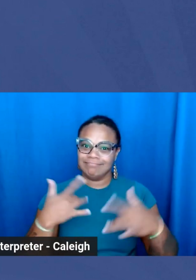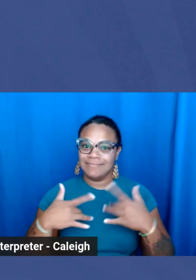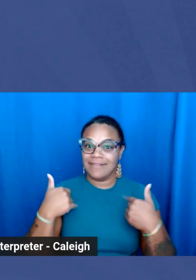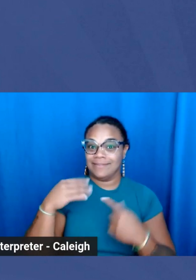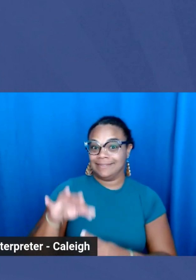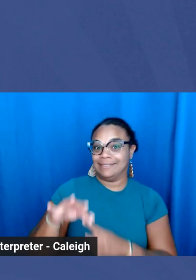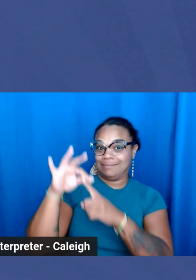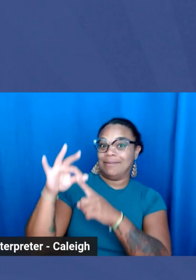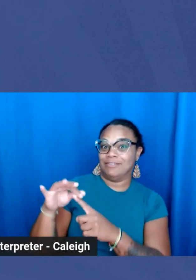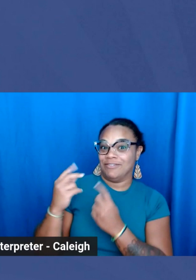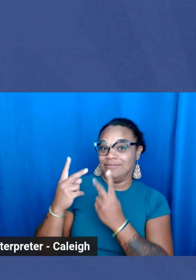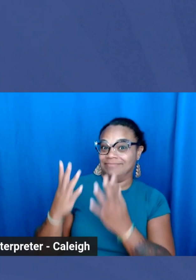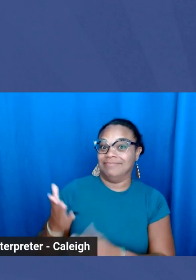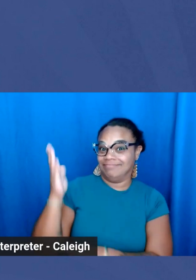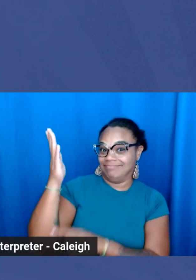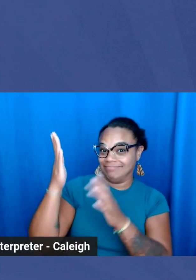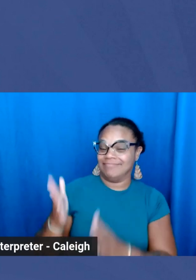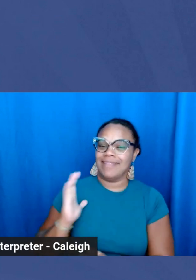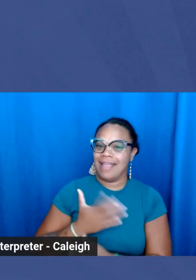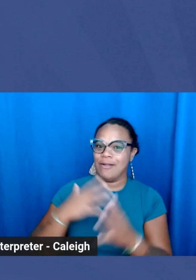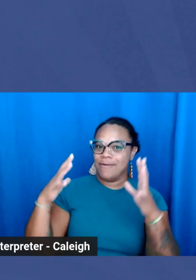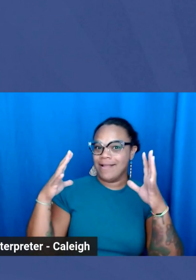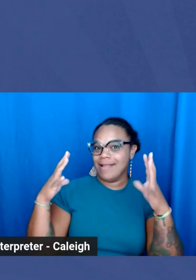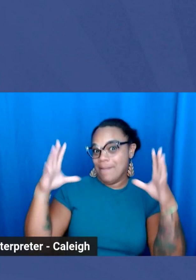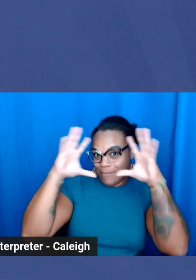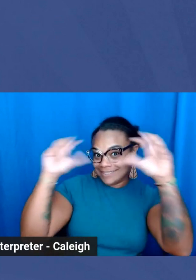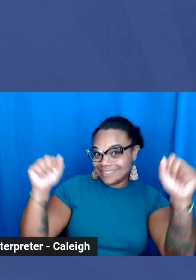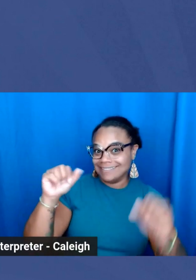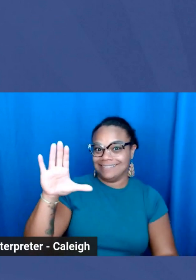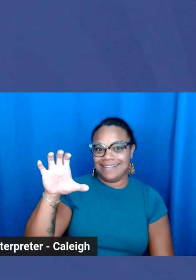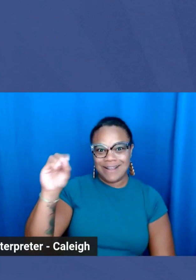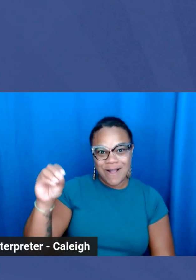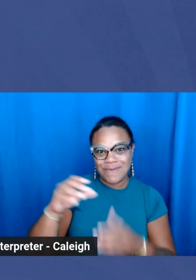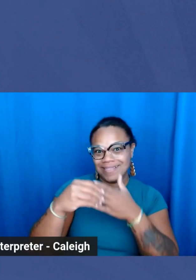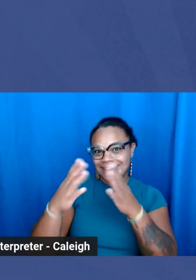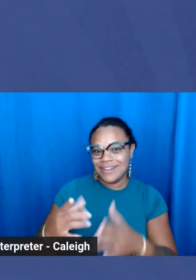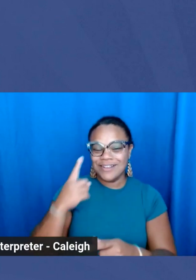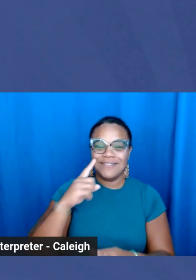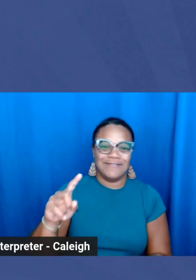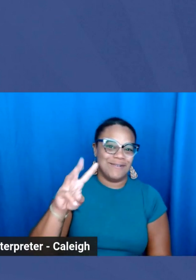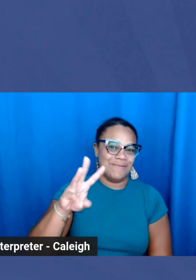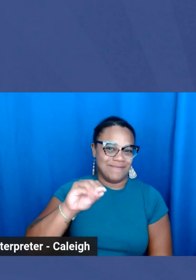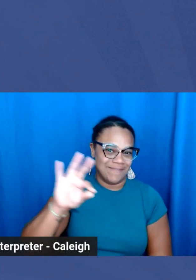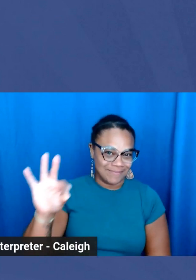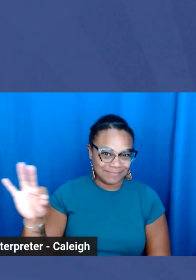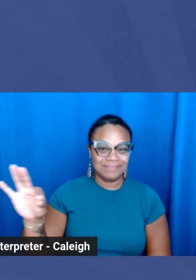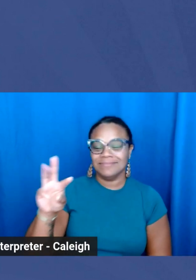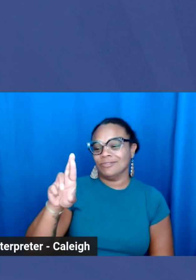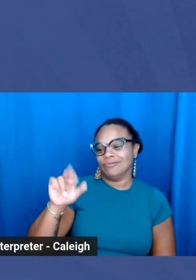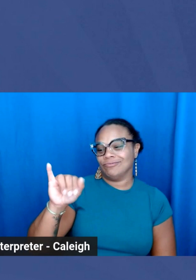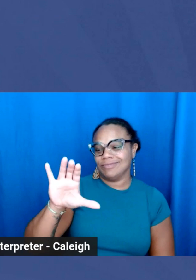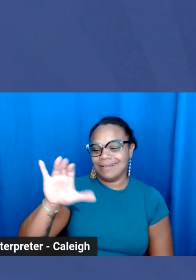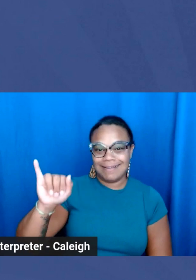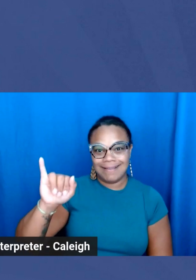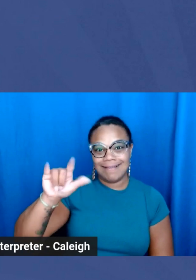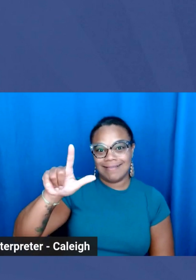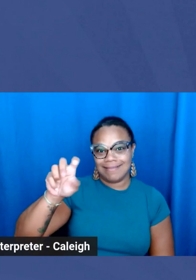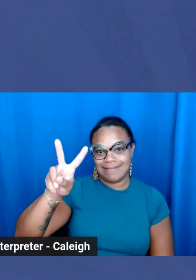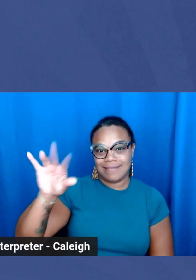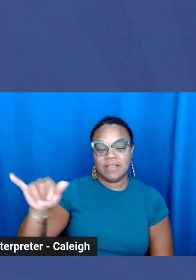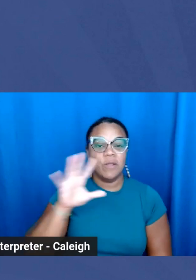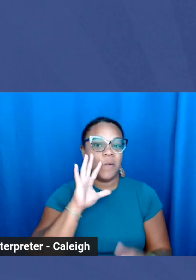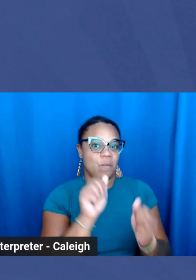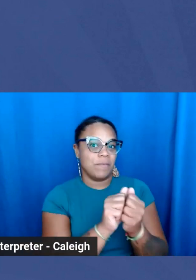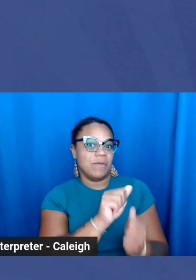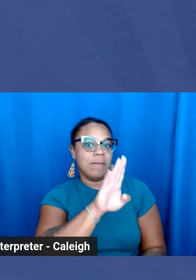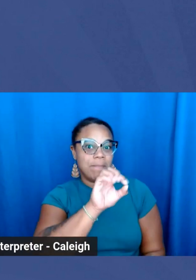our fearless leader, President and CEO of Woodhull Freedom Foundation, Ricky Levy. She will be joined by Bob Corn-Revere and